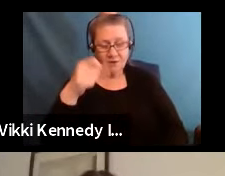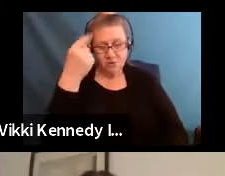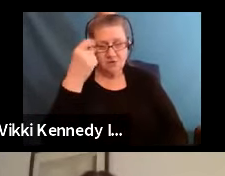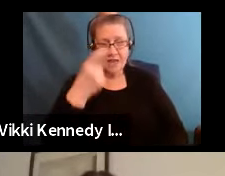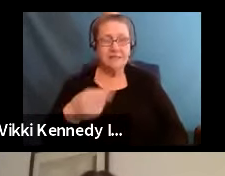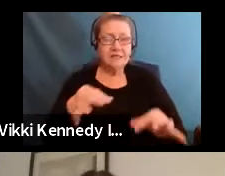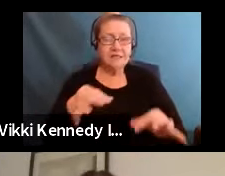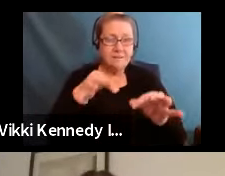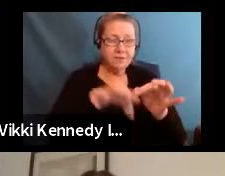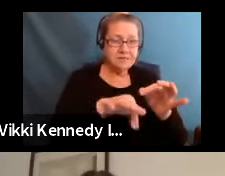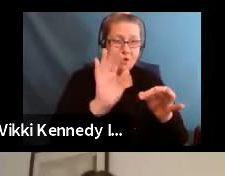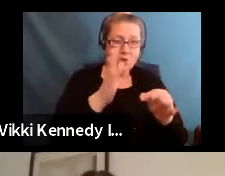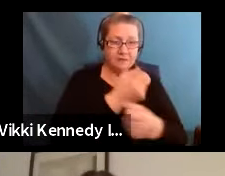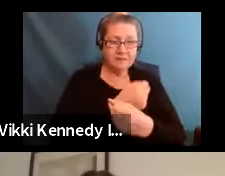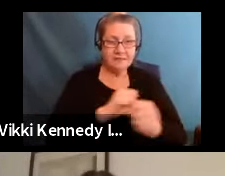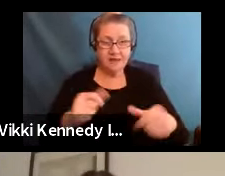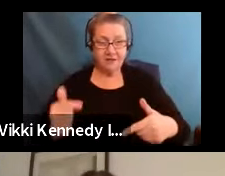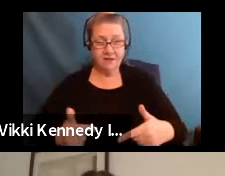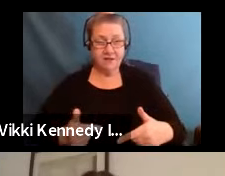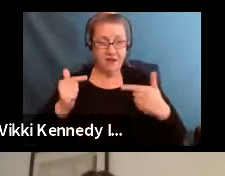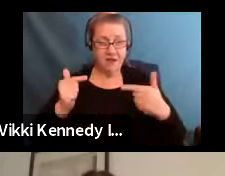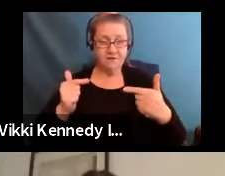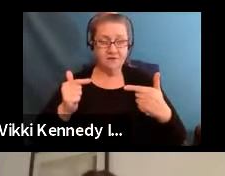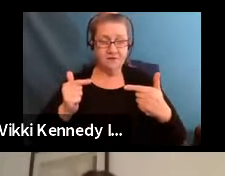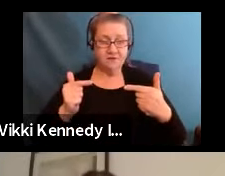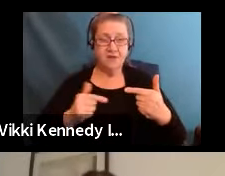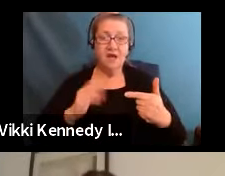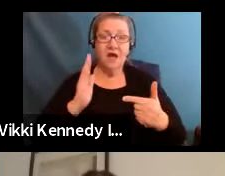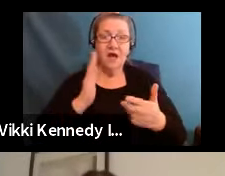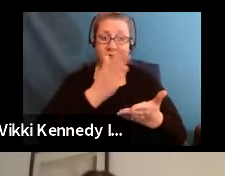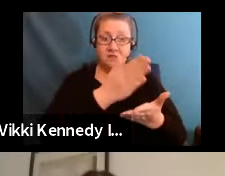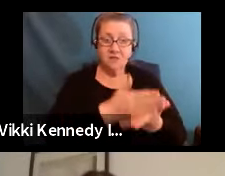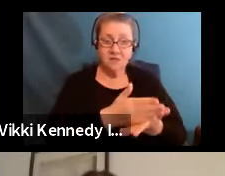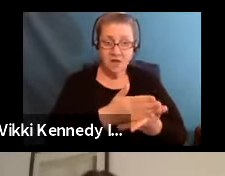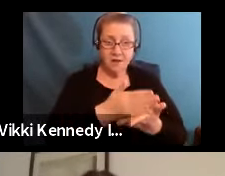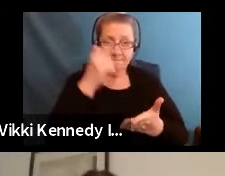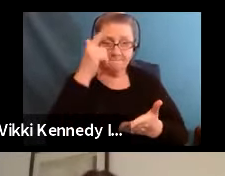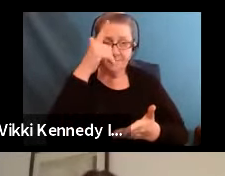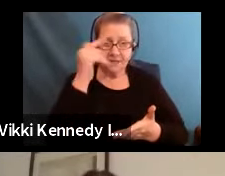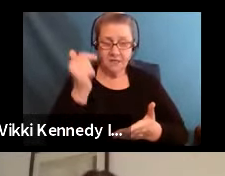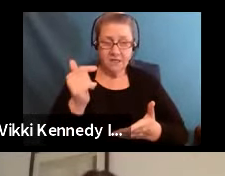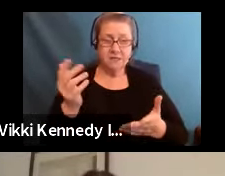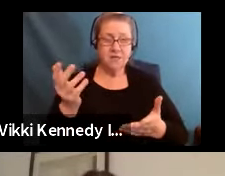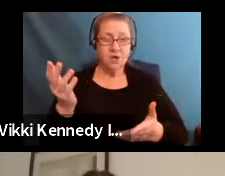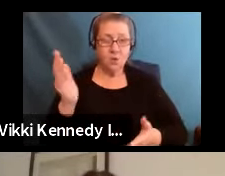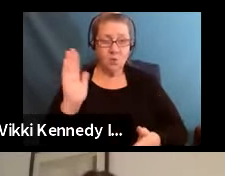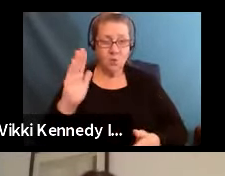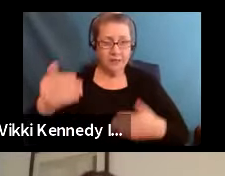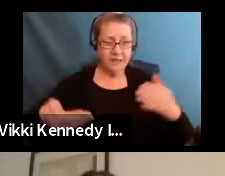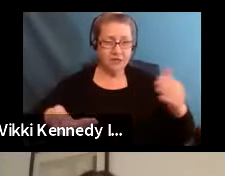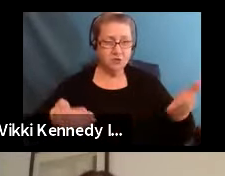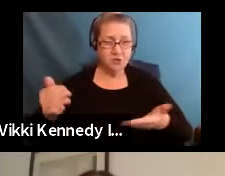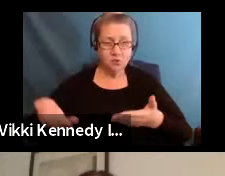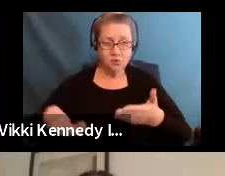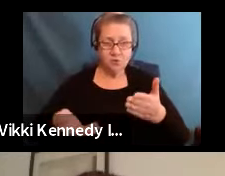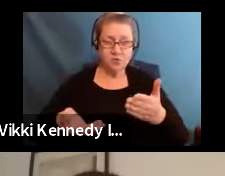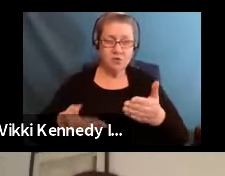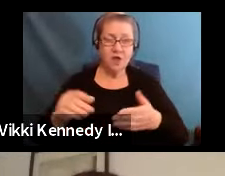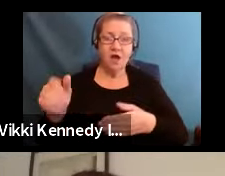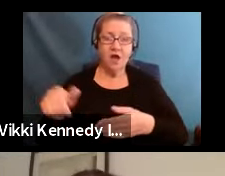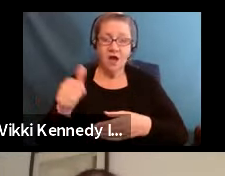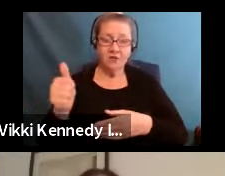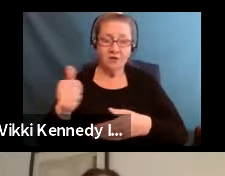that's what we want to do. I'm going to go ahead and stop there because I know folks are going to go ahead and introduce some of the discussion that's happening, some of the framework